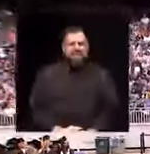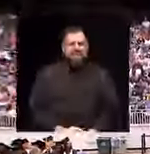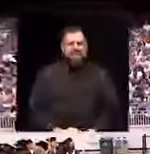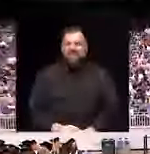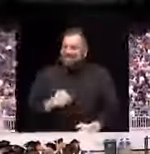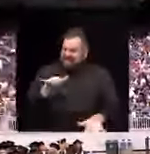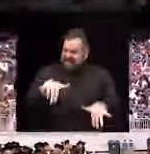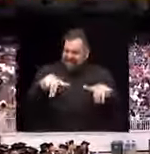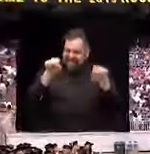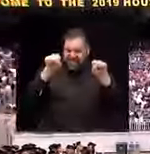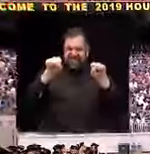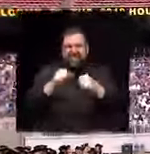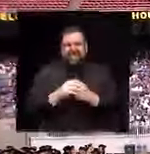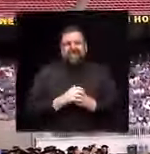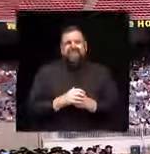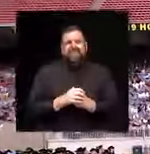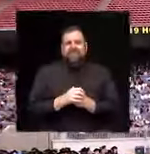Yes.